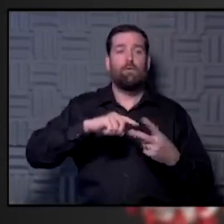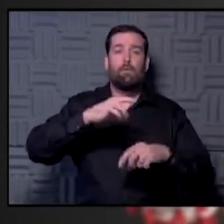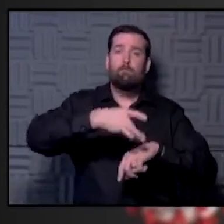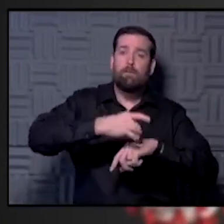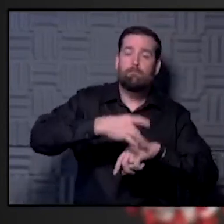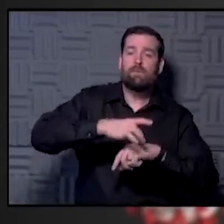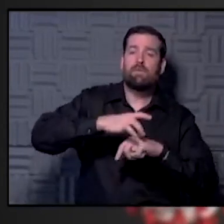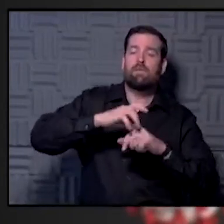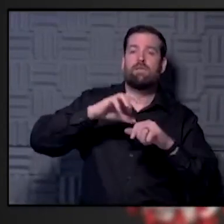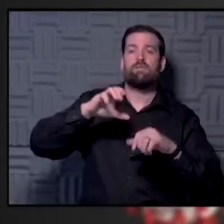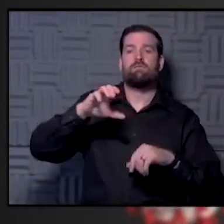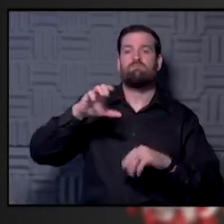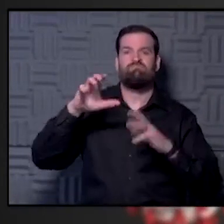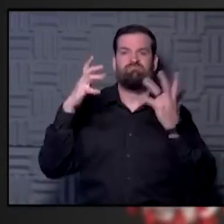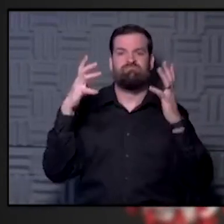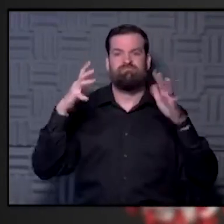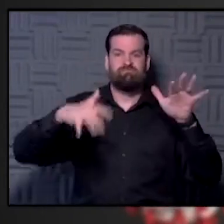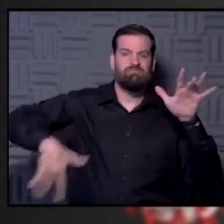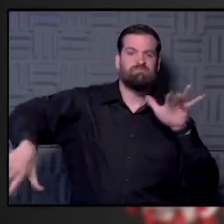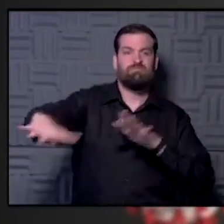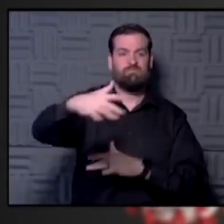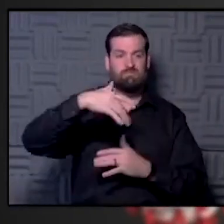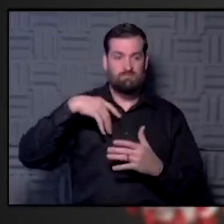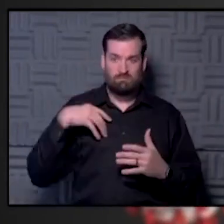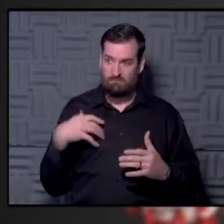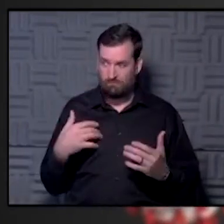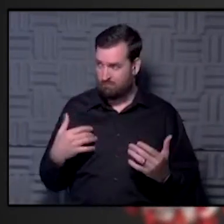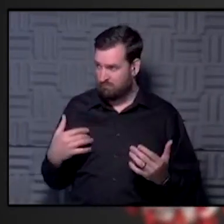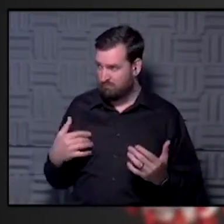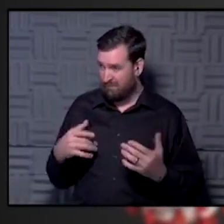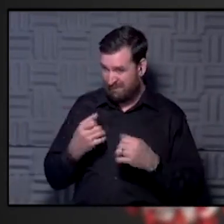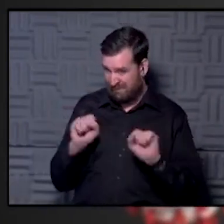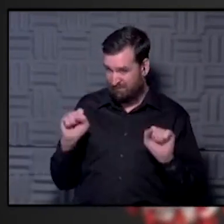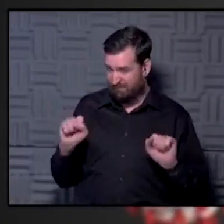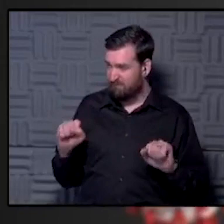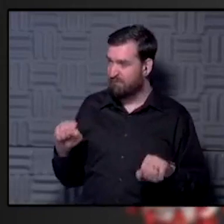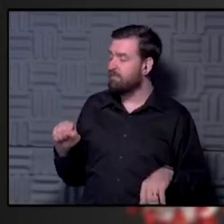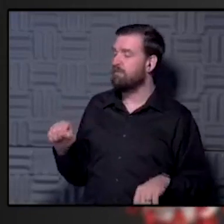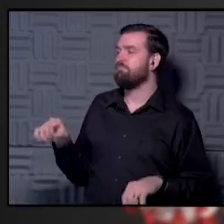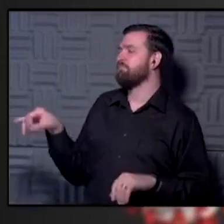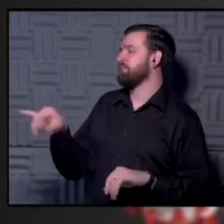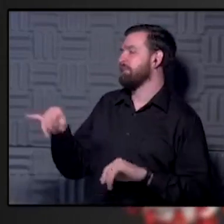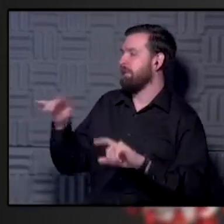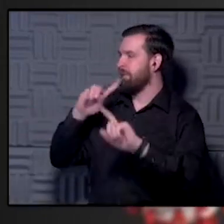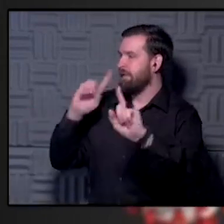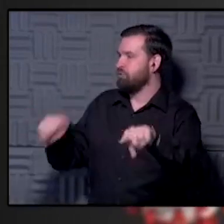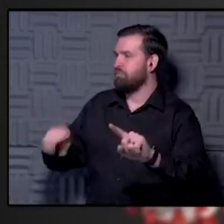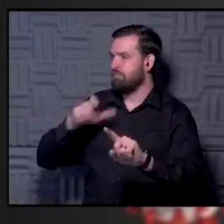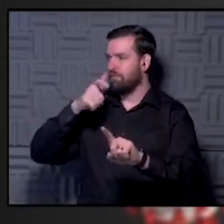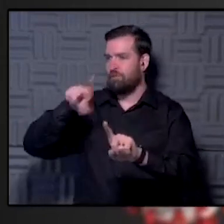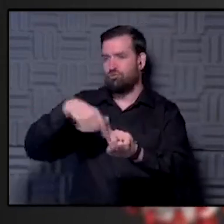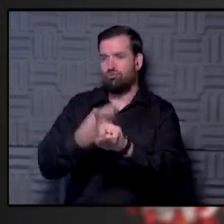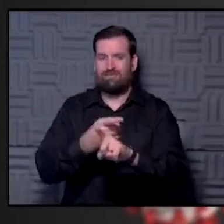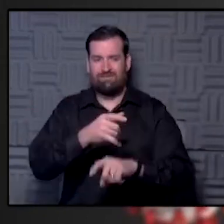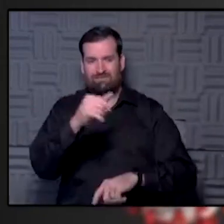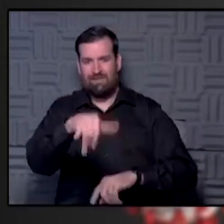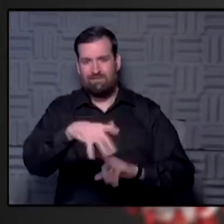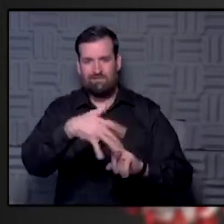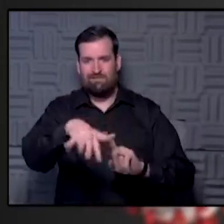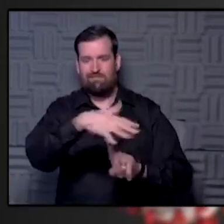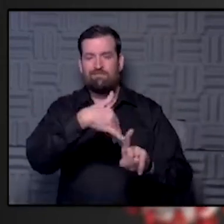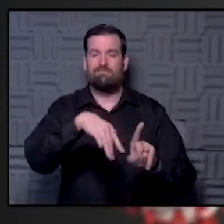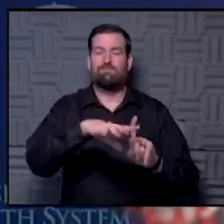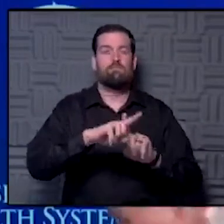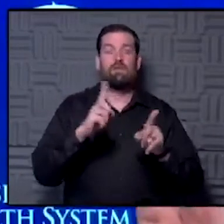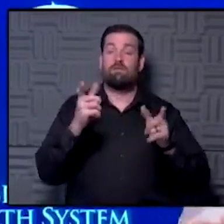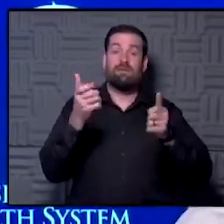with the high rate of community COVID-19 spread? And I think, this is the same answer we would give, not even just about pumpkin patches and apple